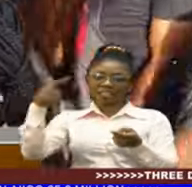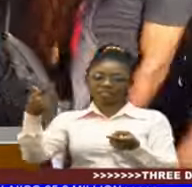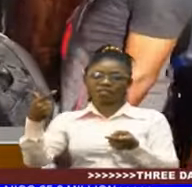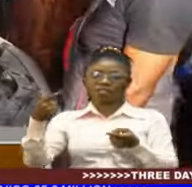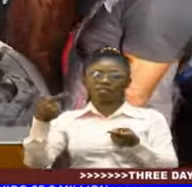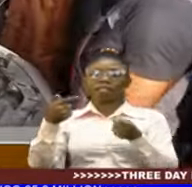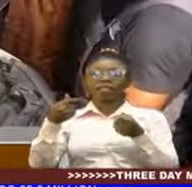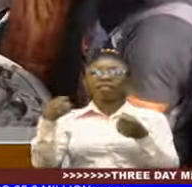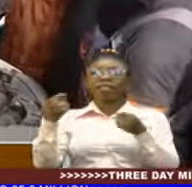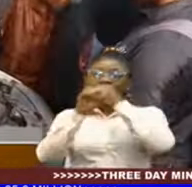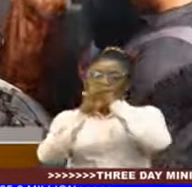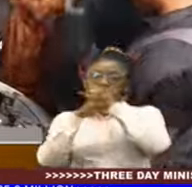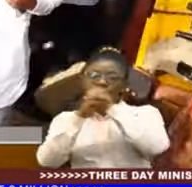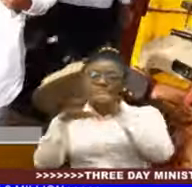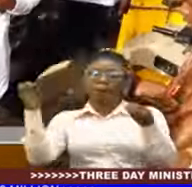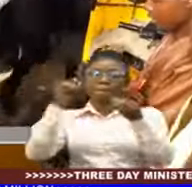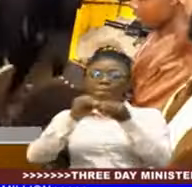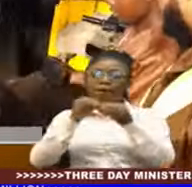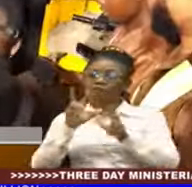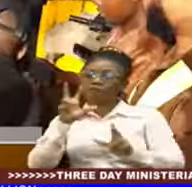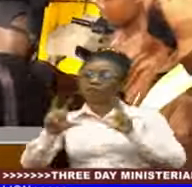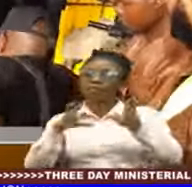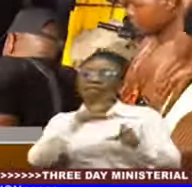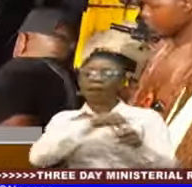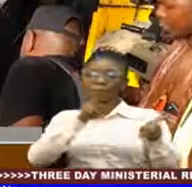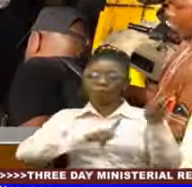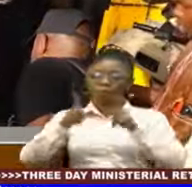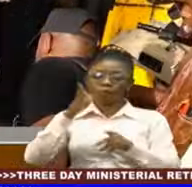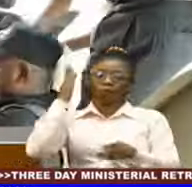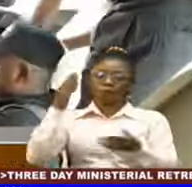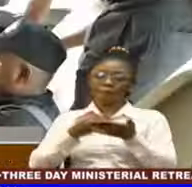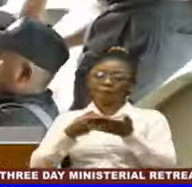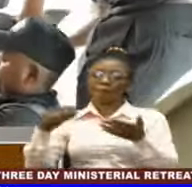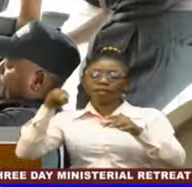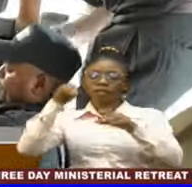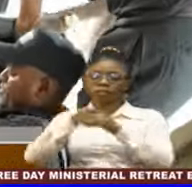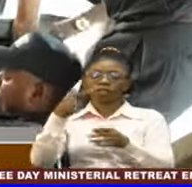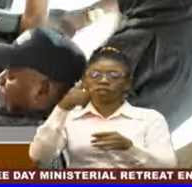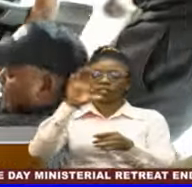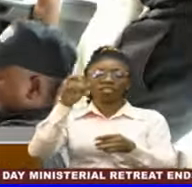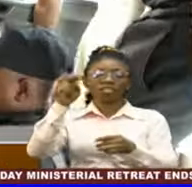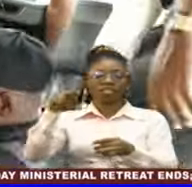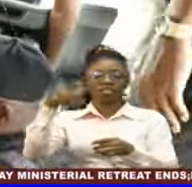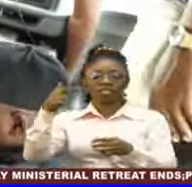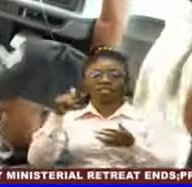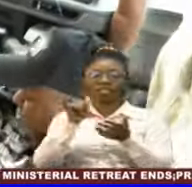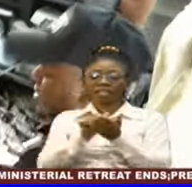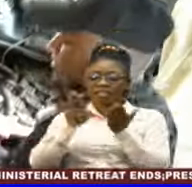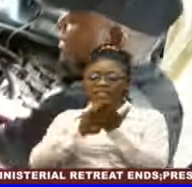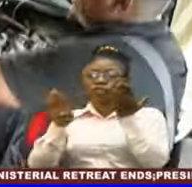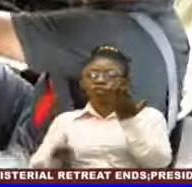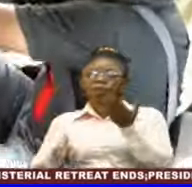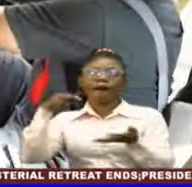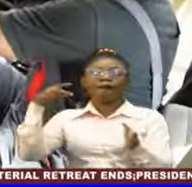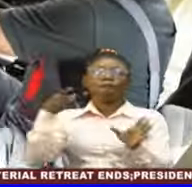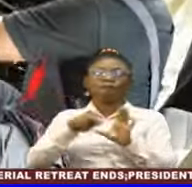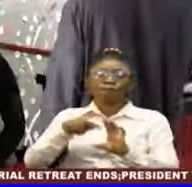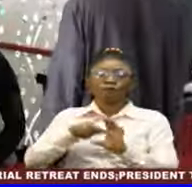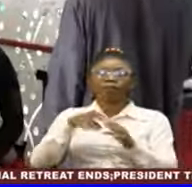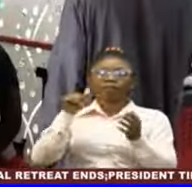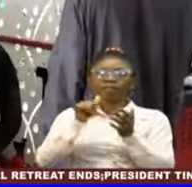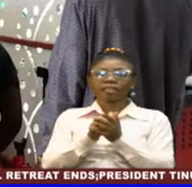advocacy, more investors and people will buy into the CNG revolution, which heralds cheaper, cleaner fuel, which is already